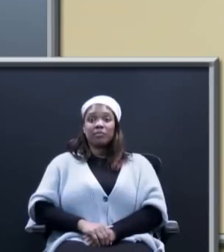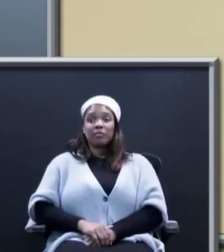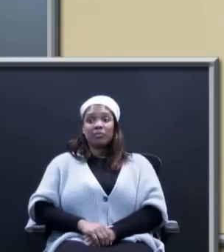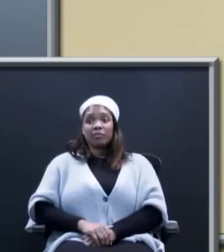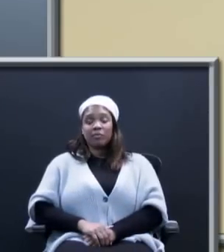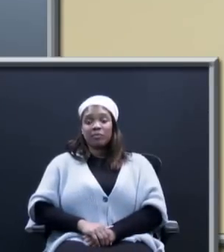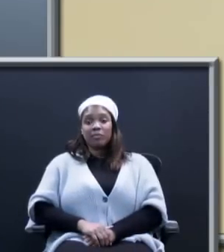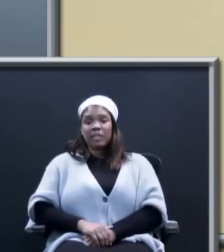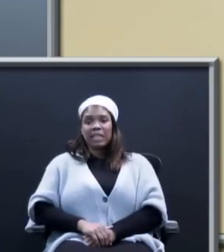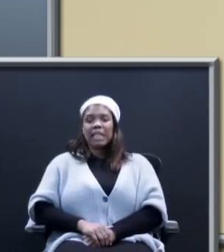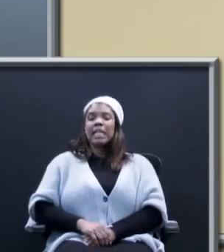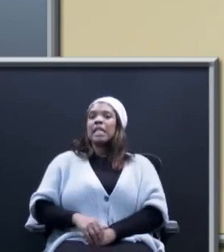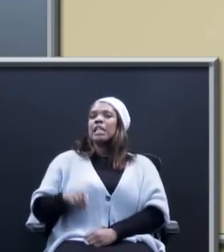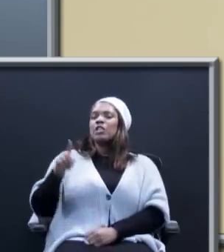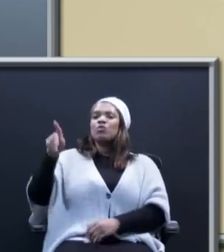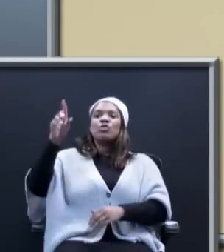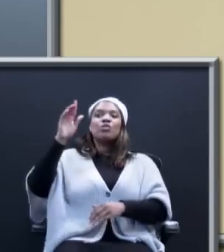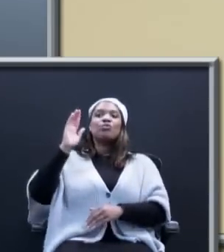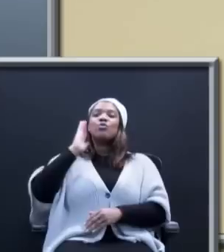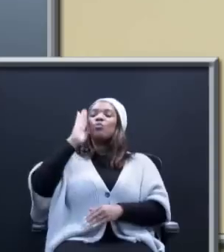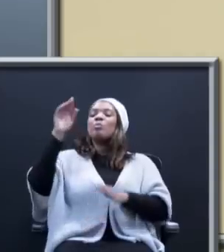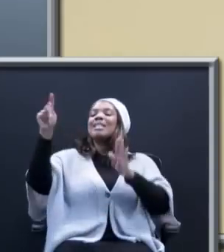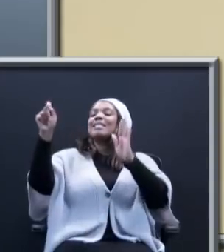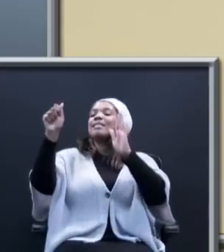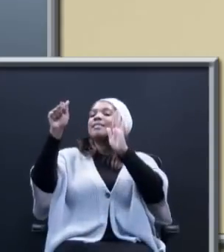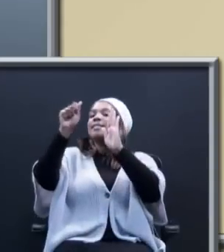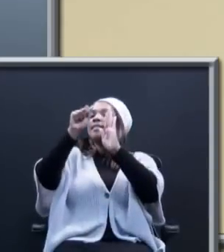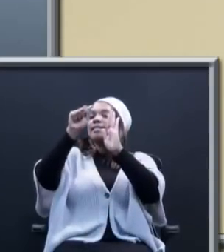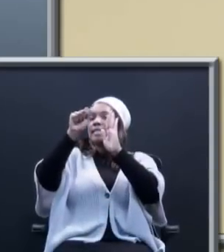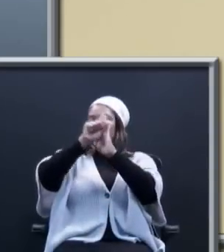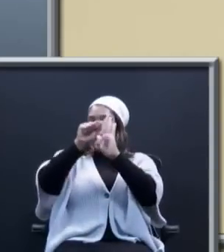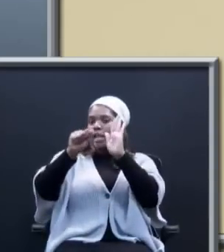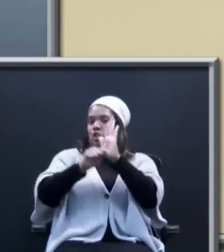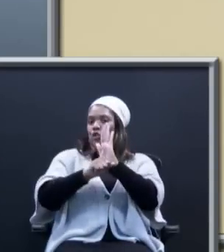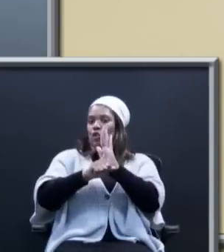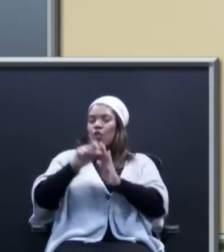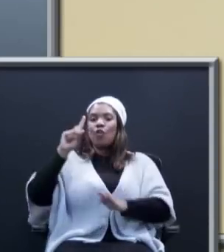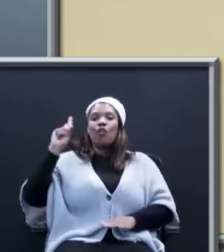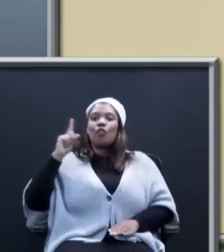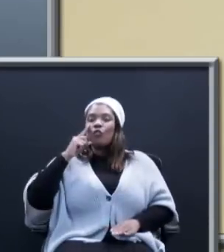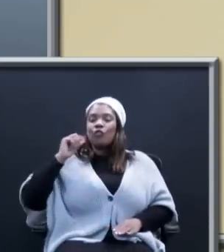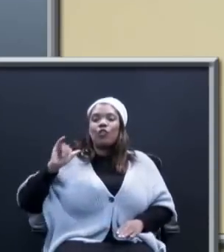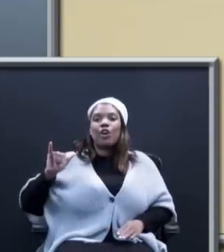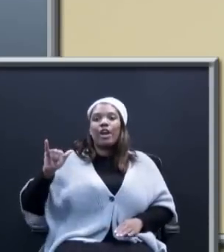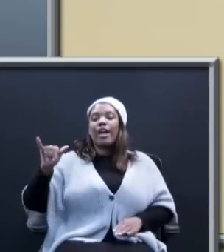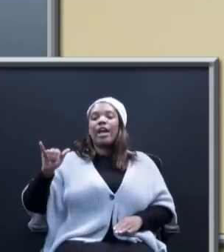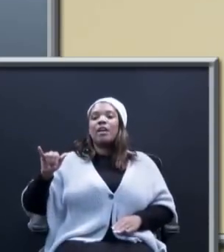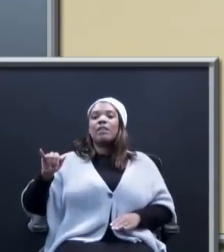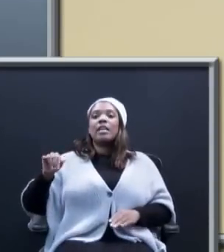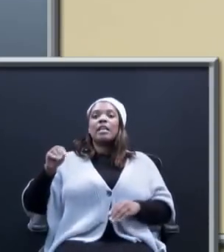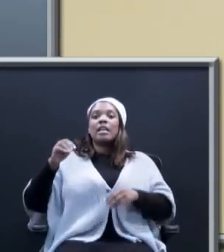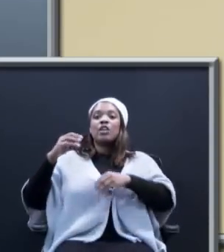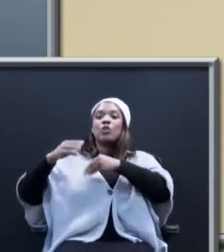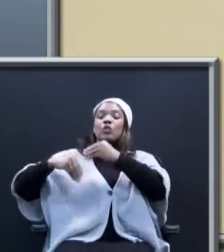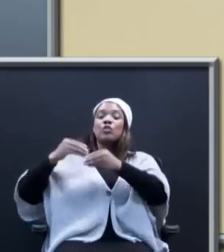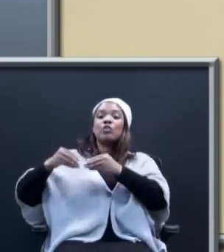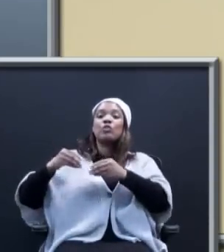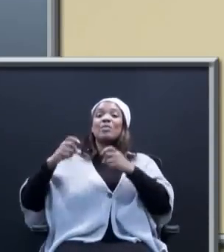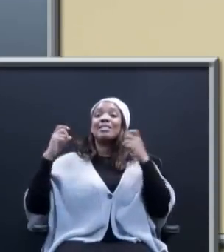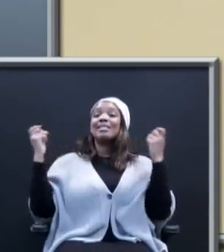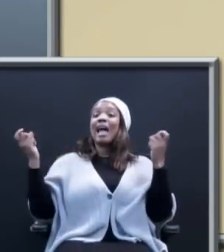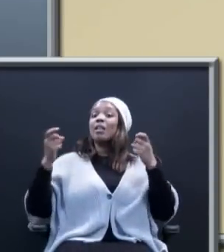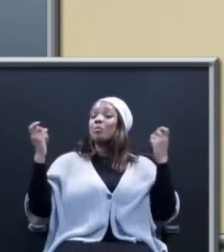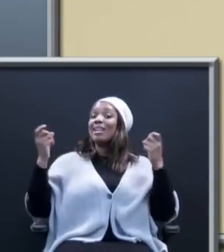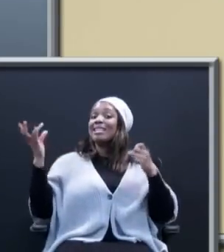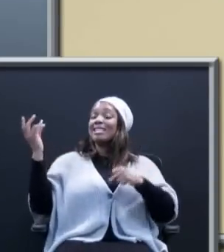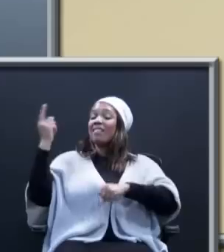It shall be a statute forever in your generations. You shall celebrate it in the seventh month. Go ahead. You shall dwell